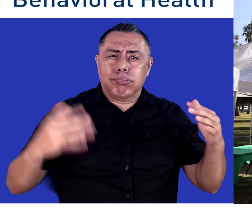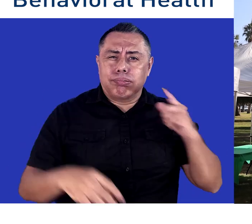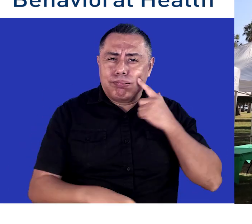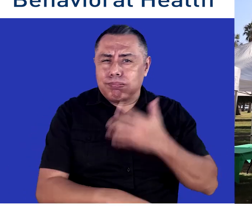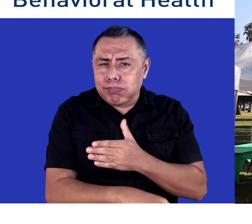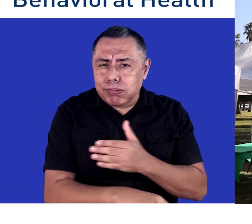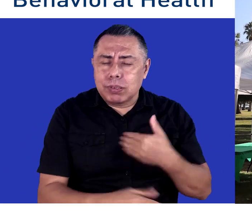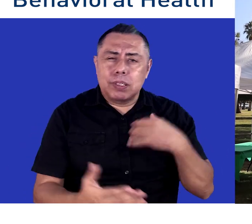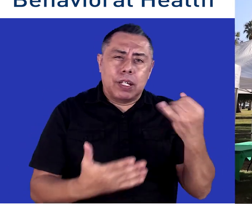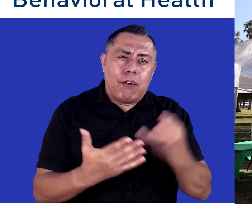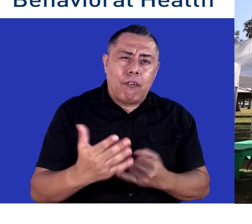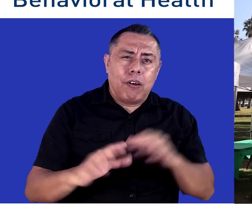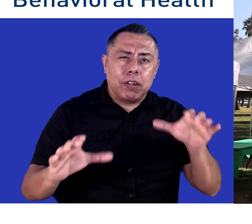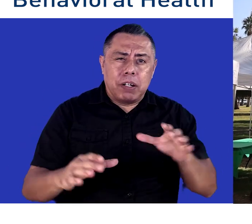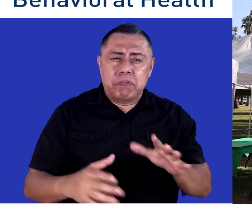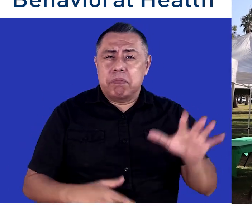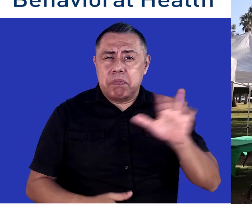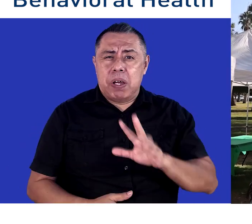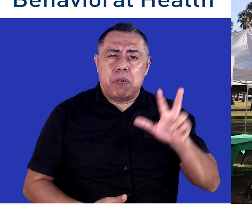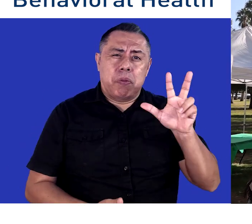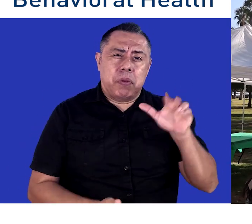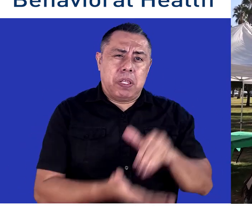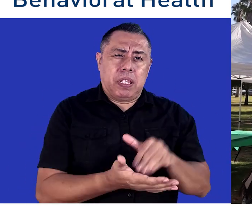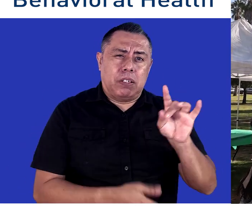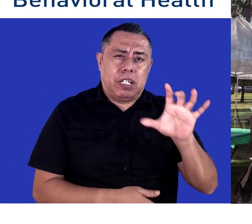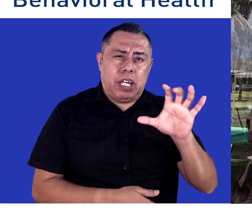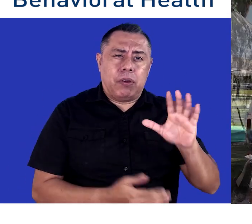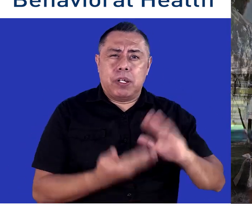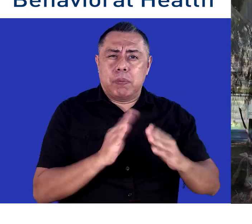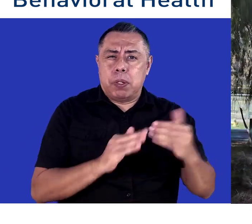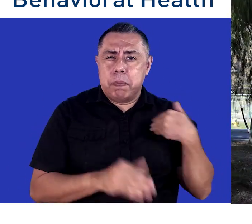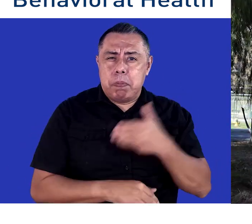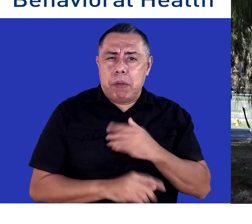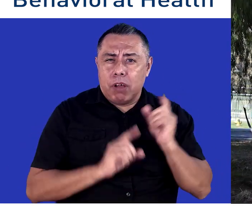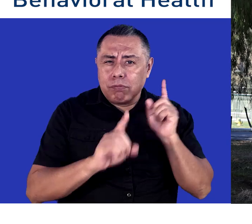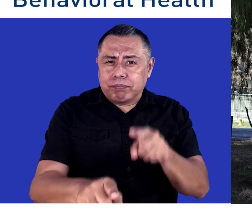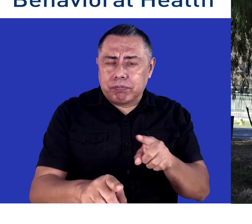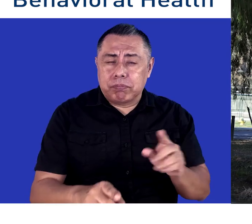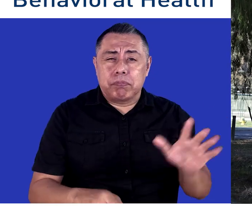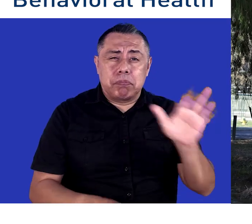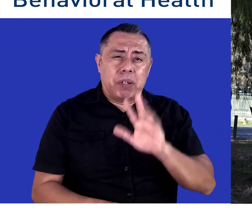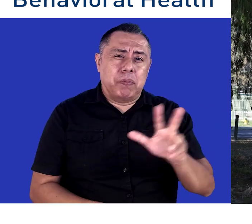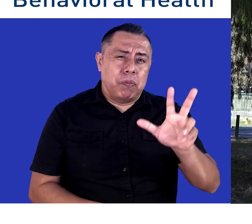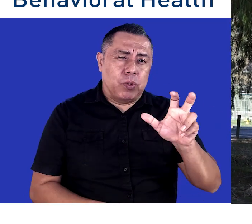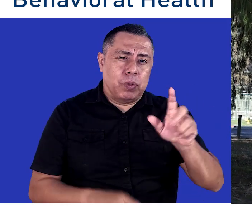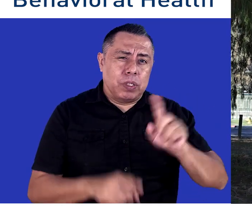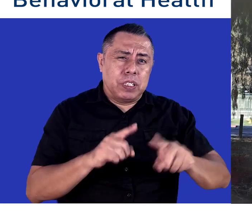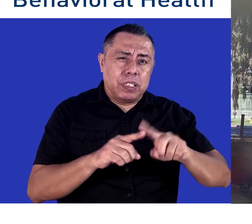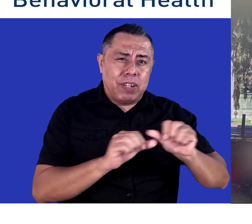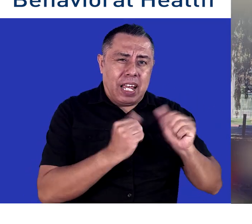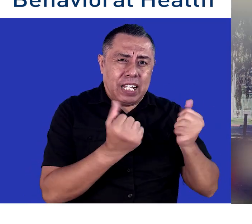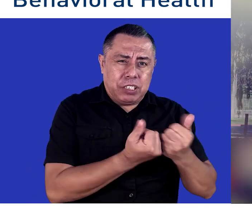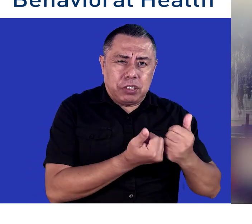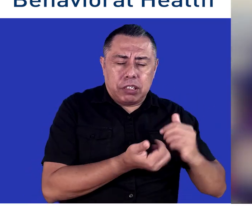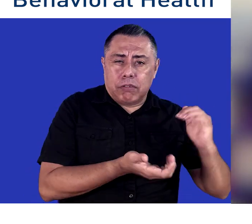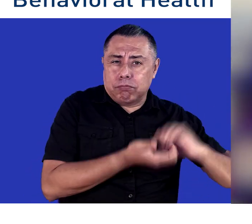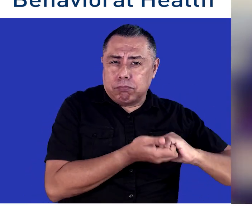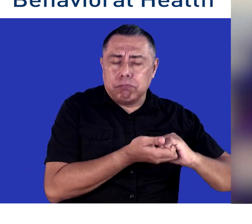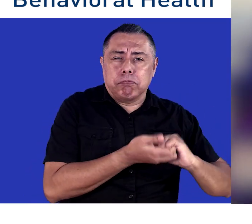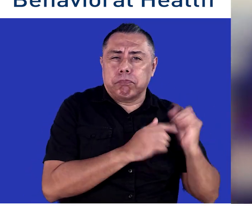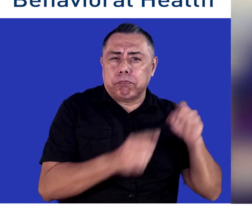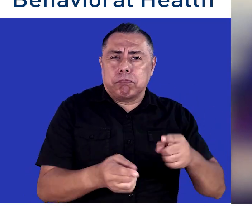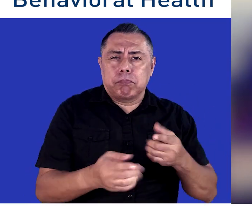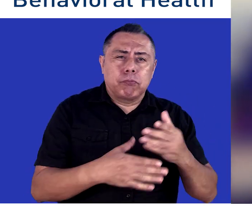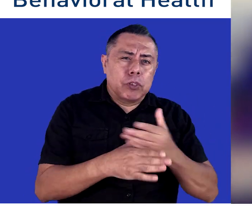diverse music, art, and activities to roughly 3,800 participating community members. Roughly 300 partner agencies across the